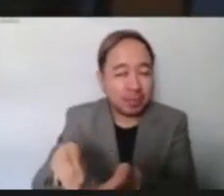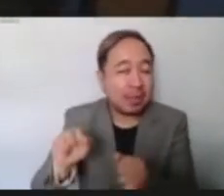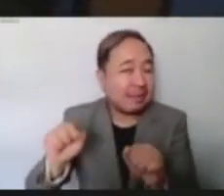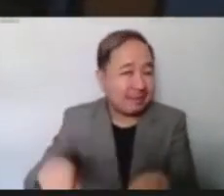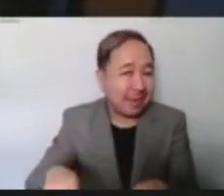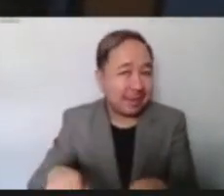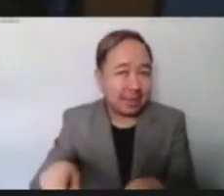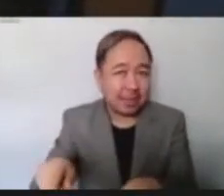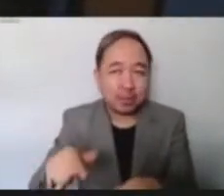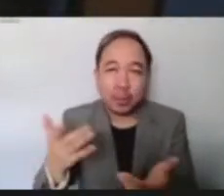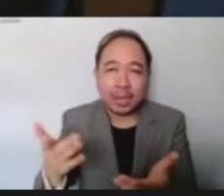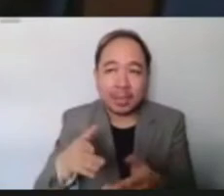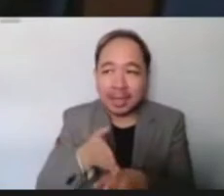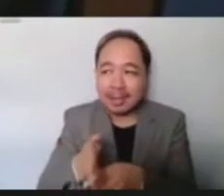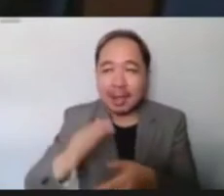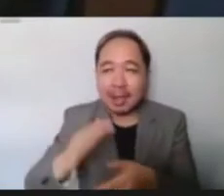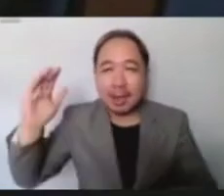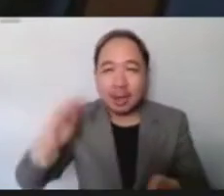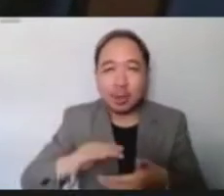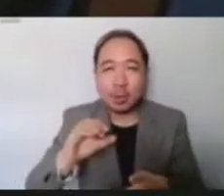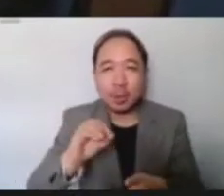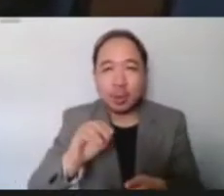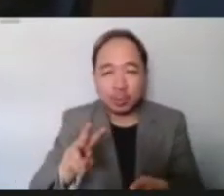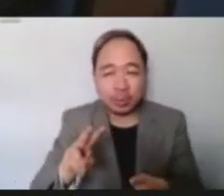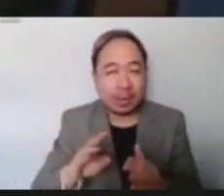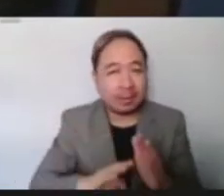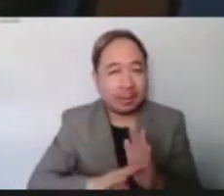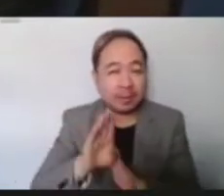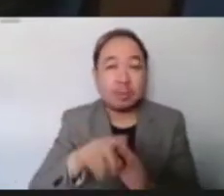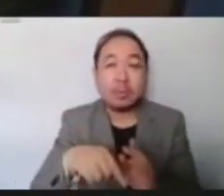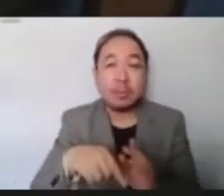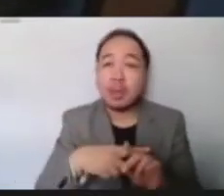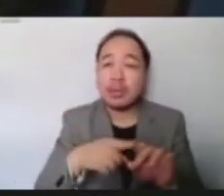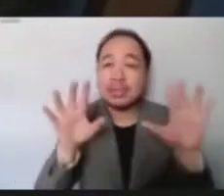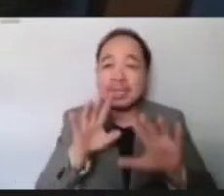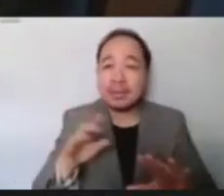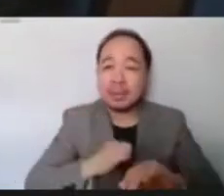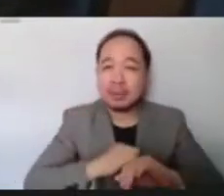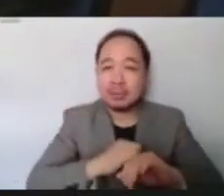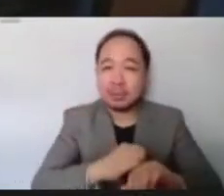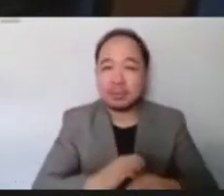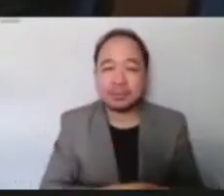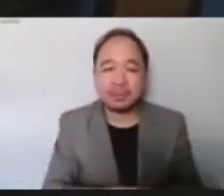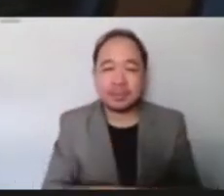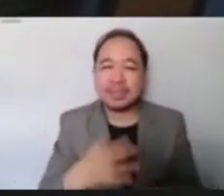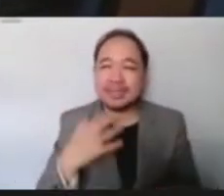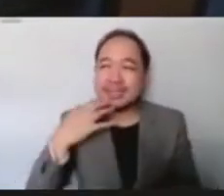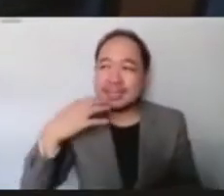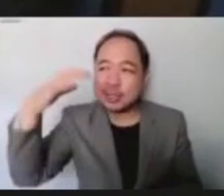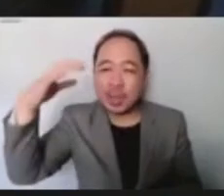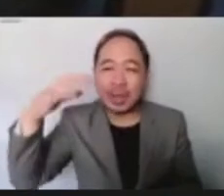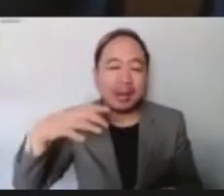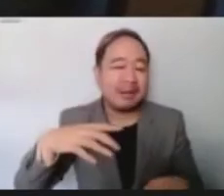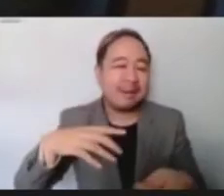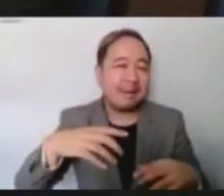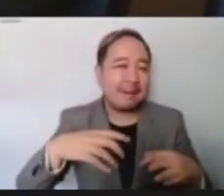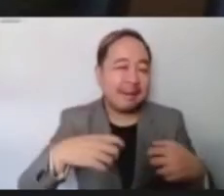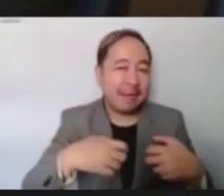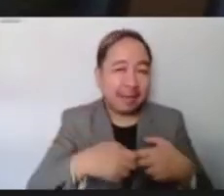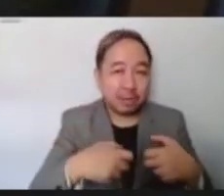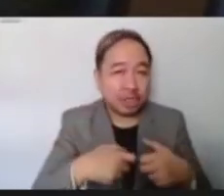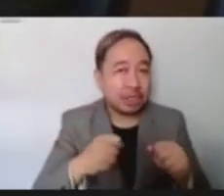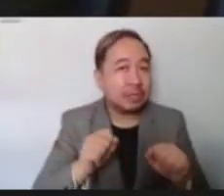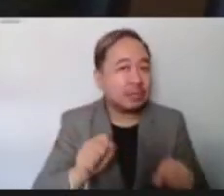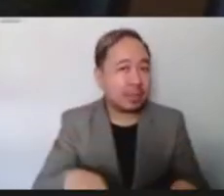development renewable energy generation and climate protection the solar energy has in particular great potential